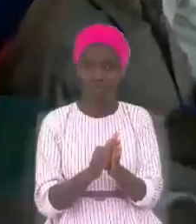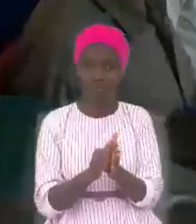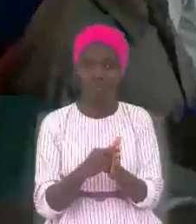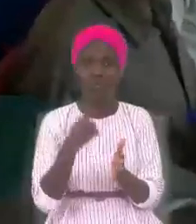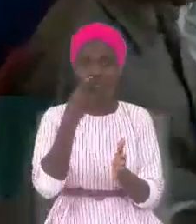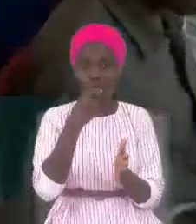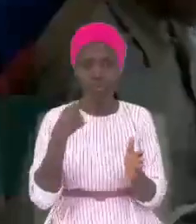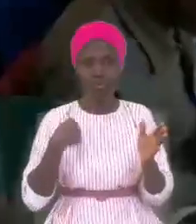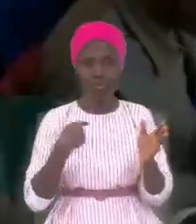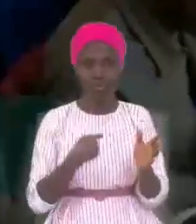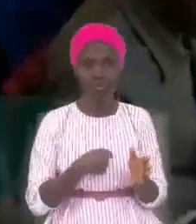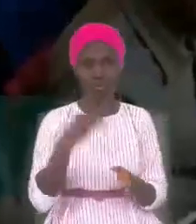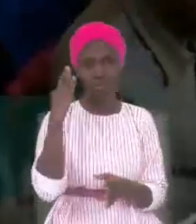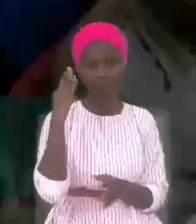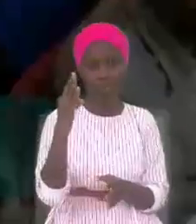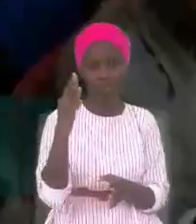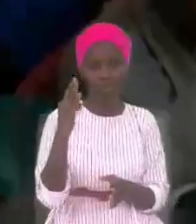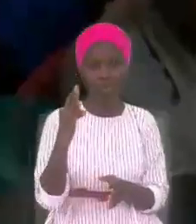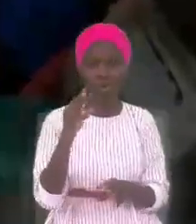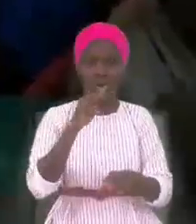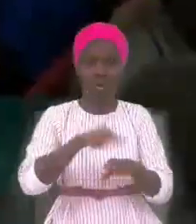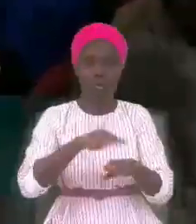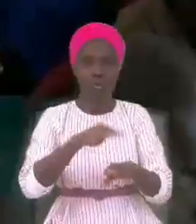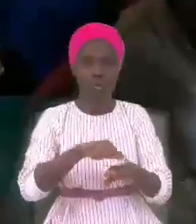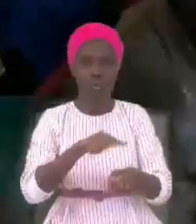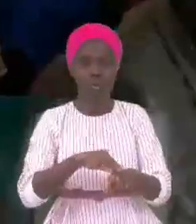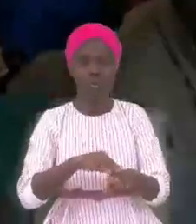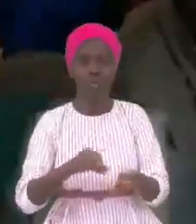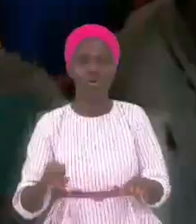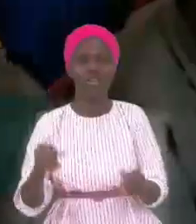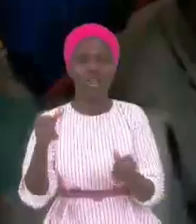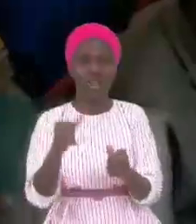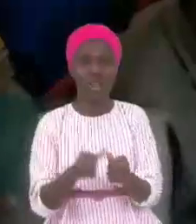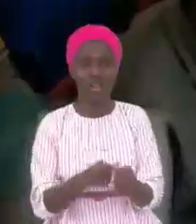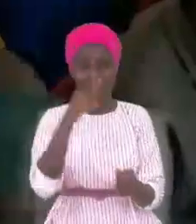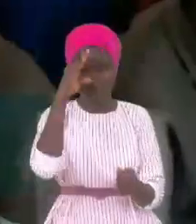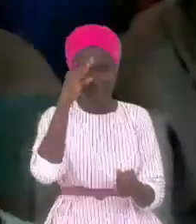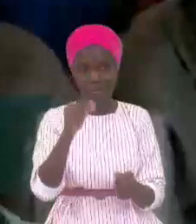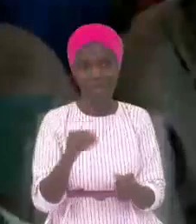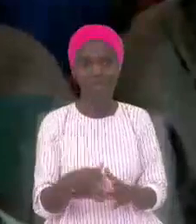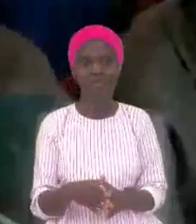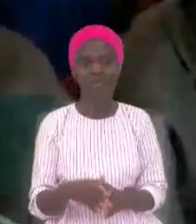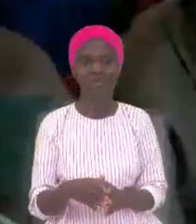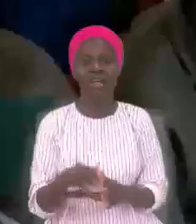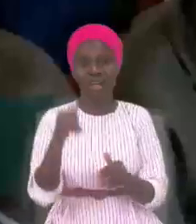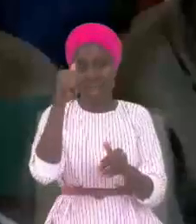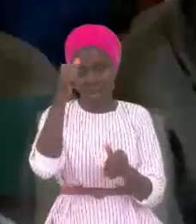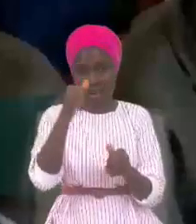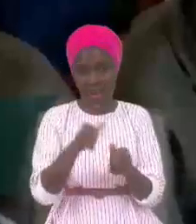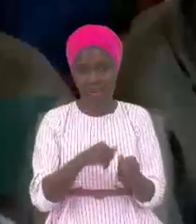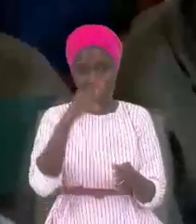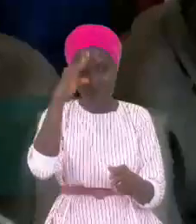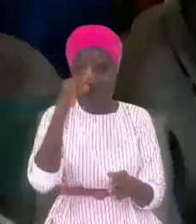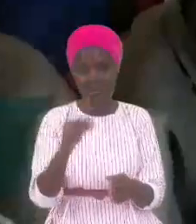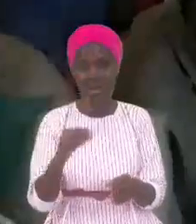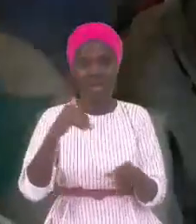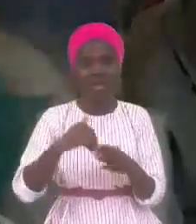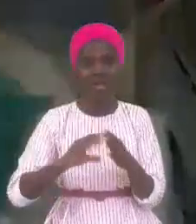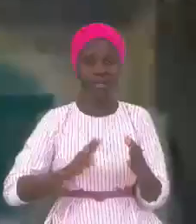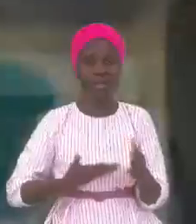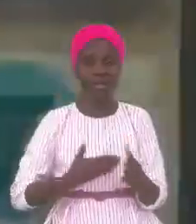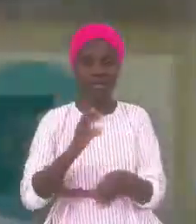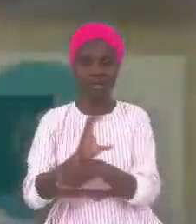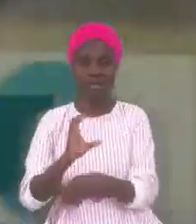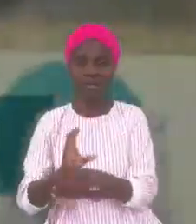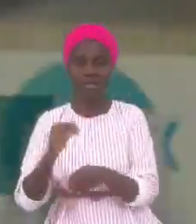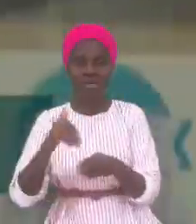preach, warning every man in our local church, every man in our ministry, every man in the